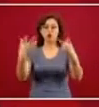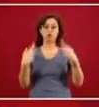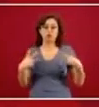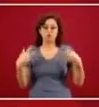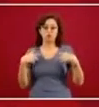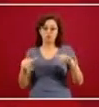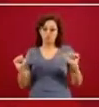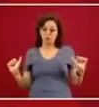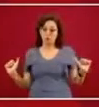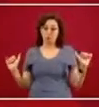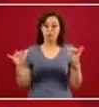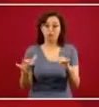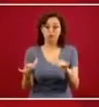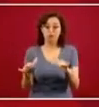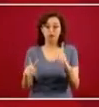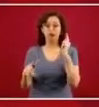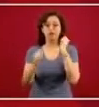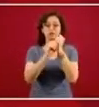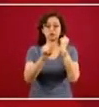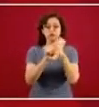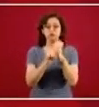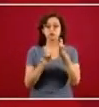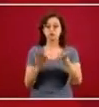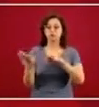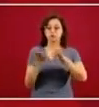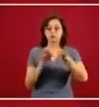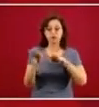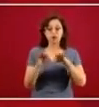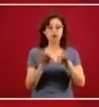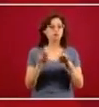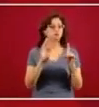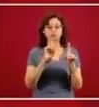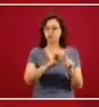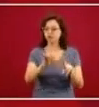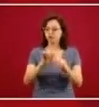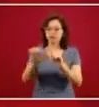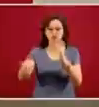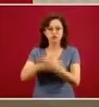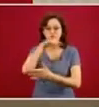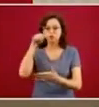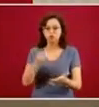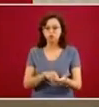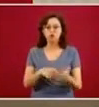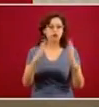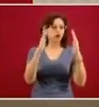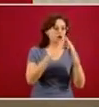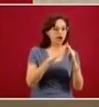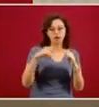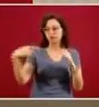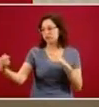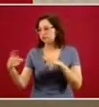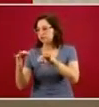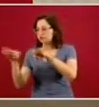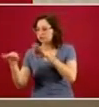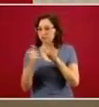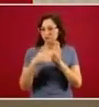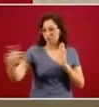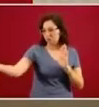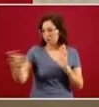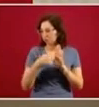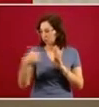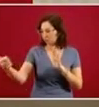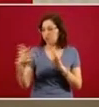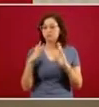lower the demand of people within the public spaces, within transportation means, and within